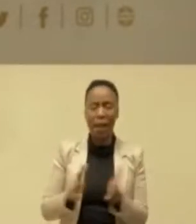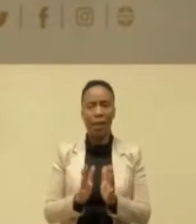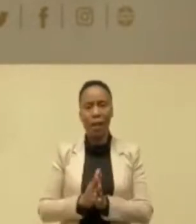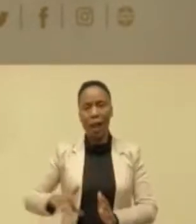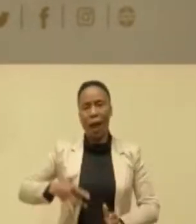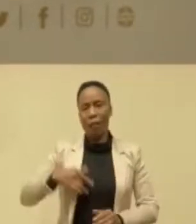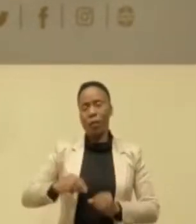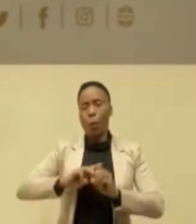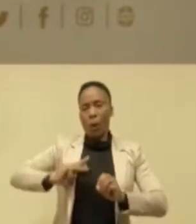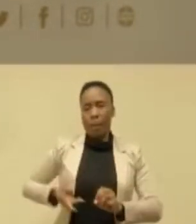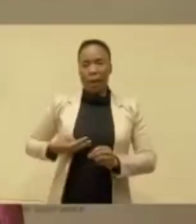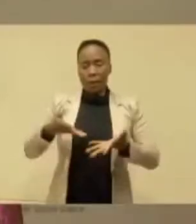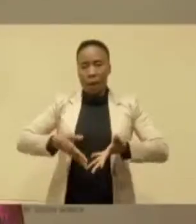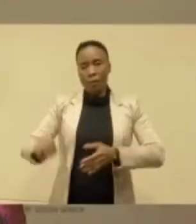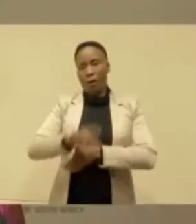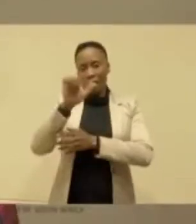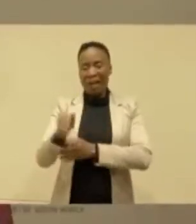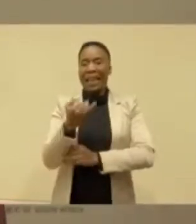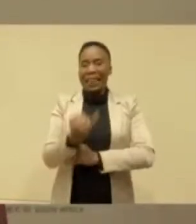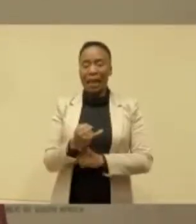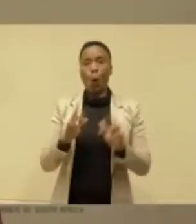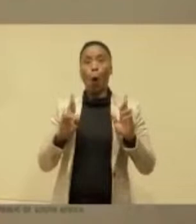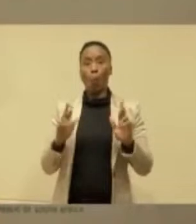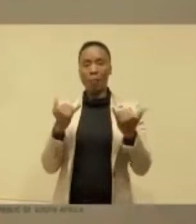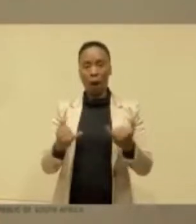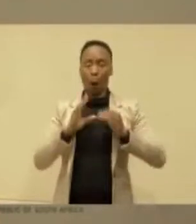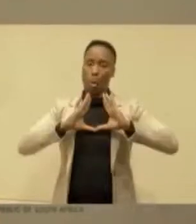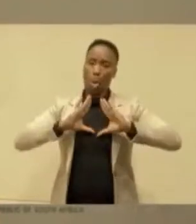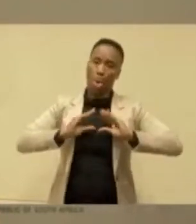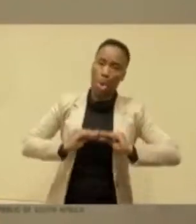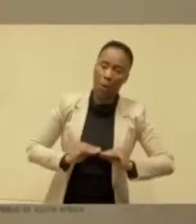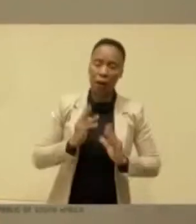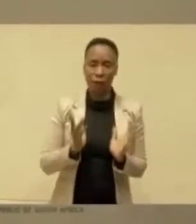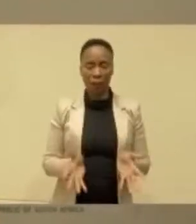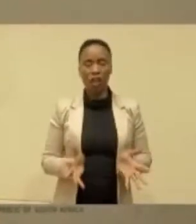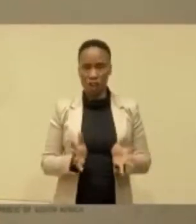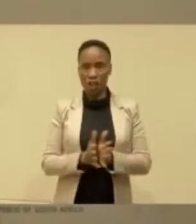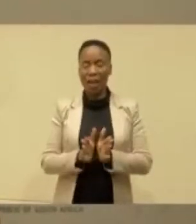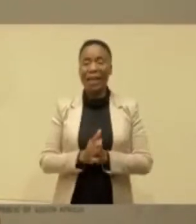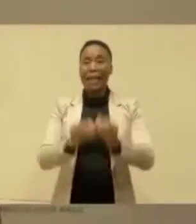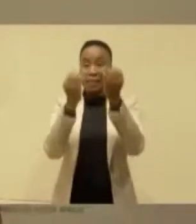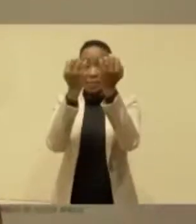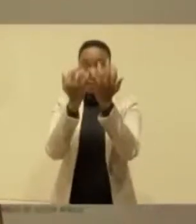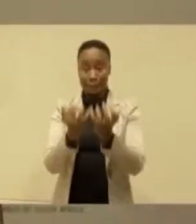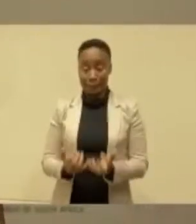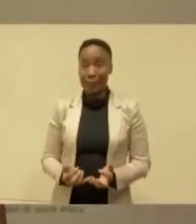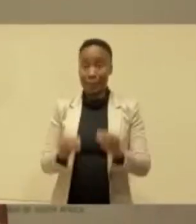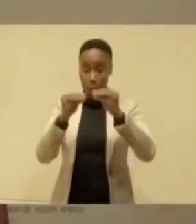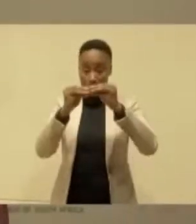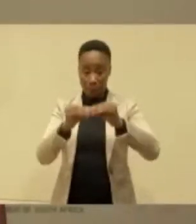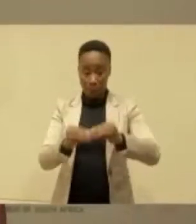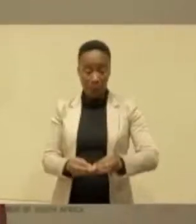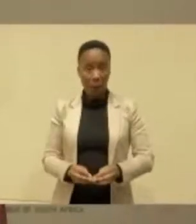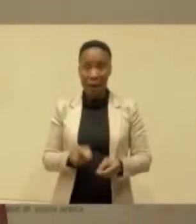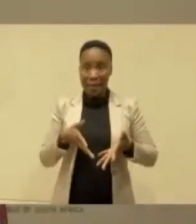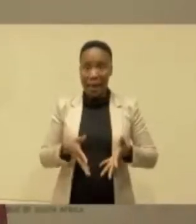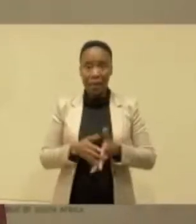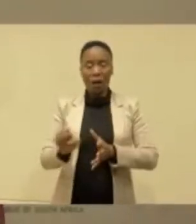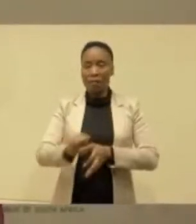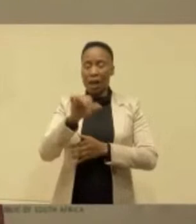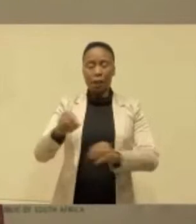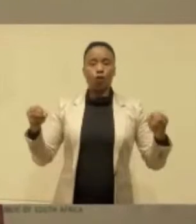to lose hope the statistics of gender-based violence in south africa is choking honourable members president